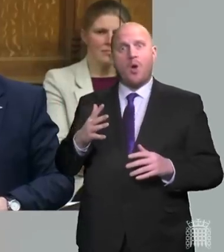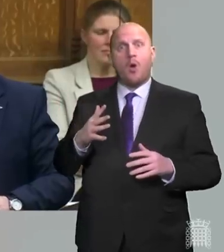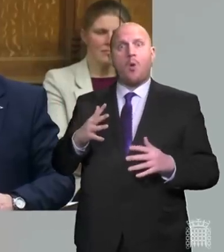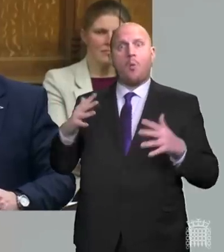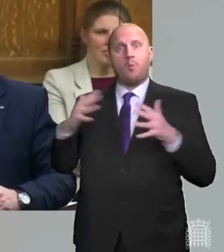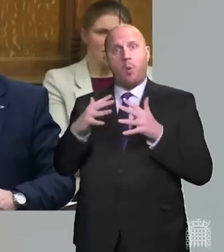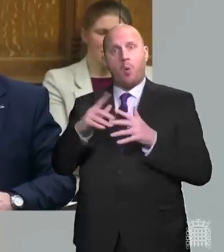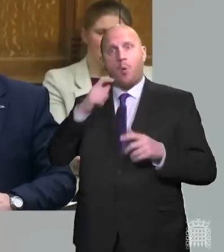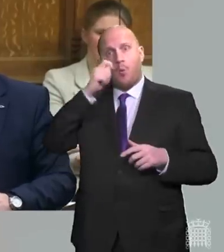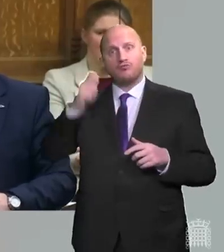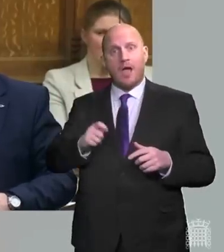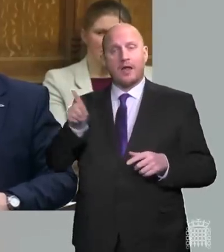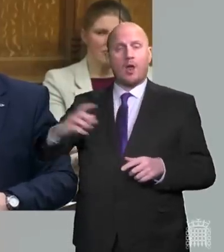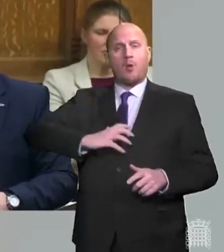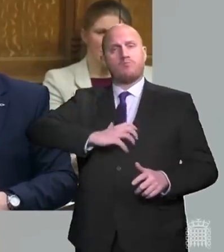today.